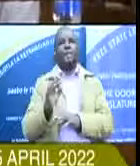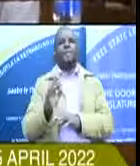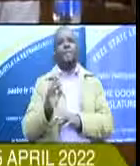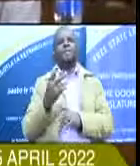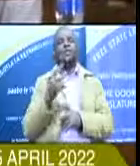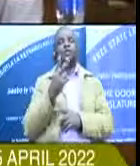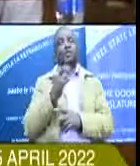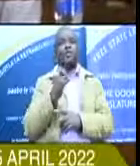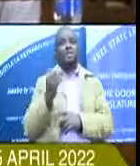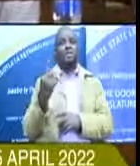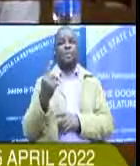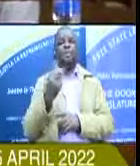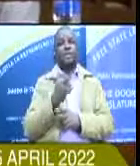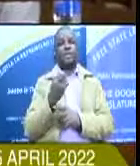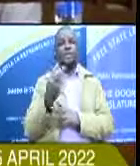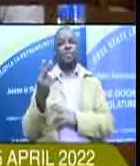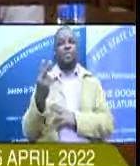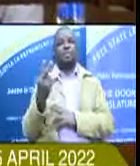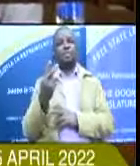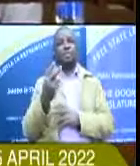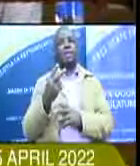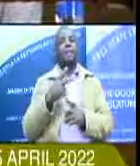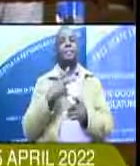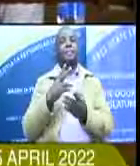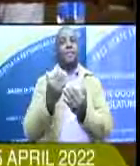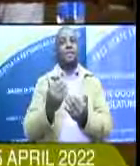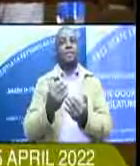2021-22 allocation against the headlines.